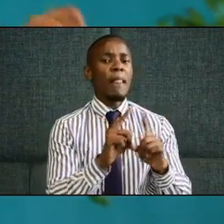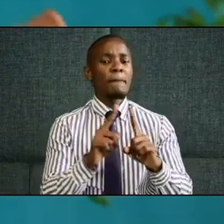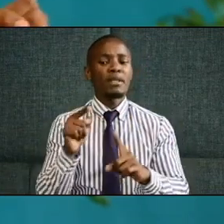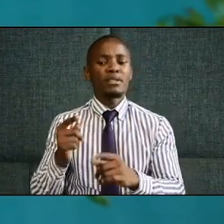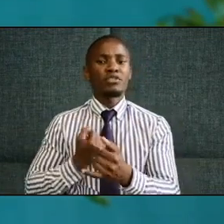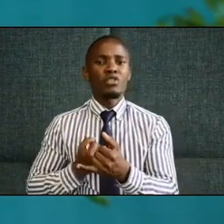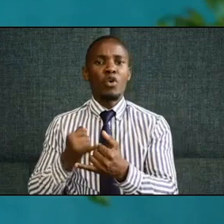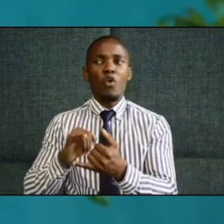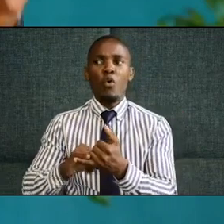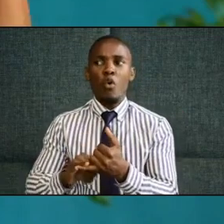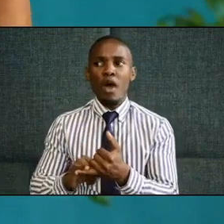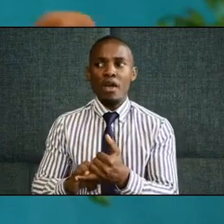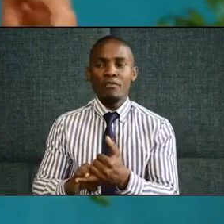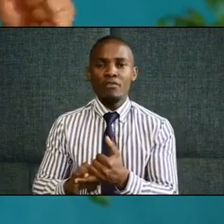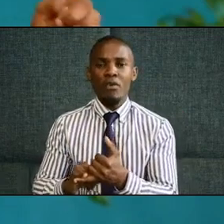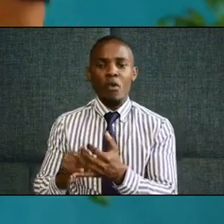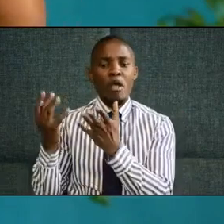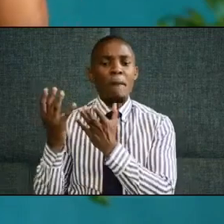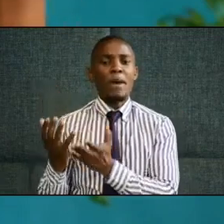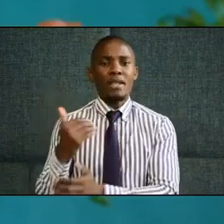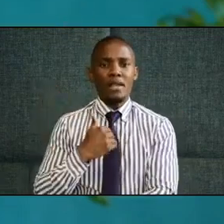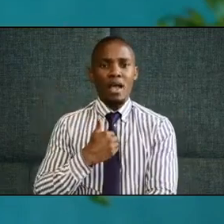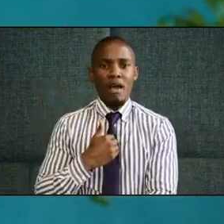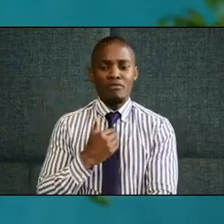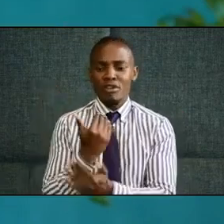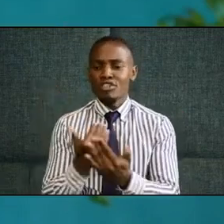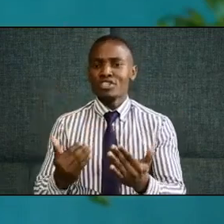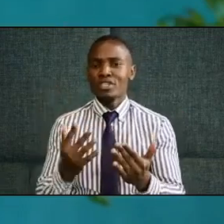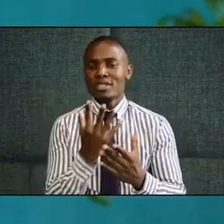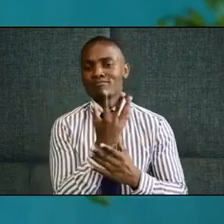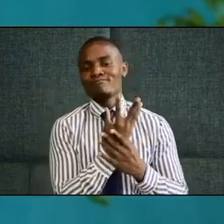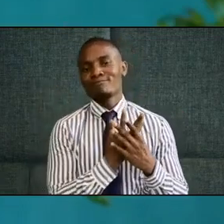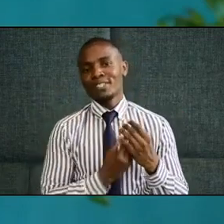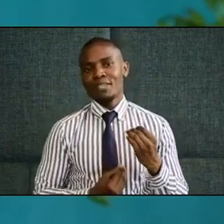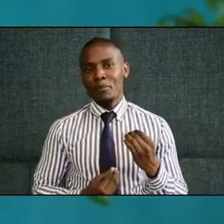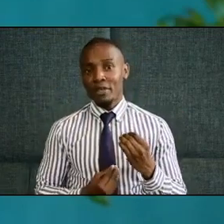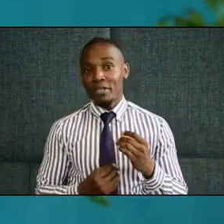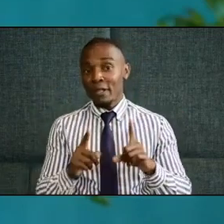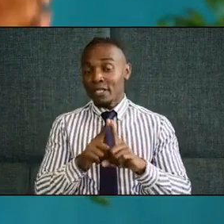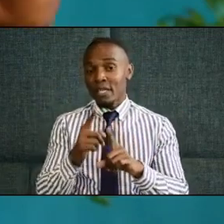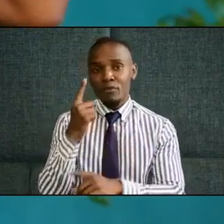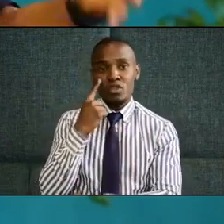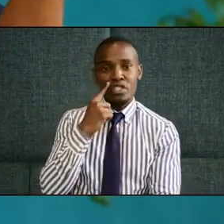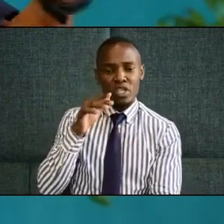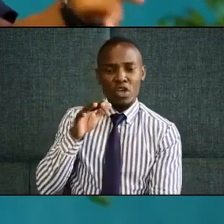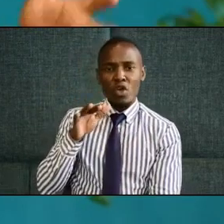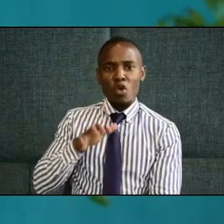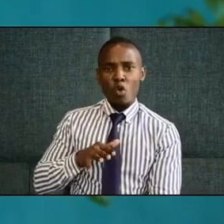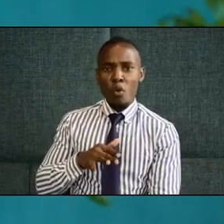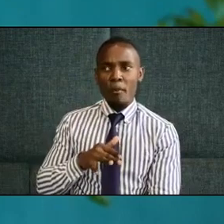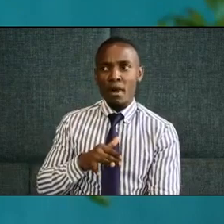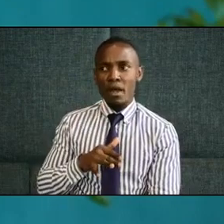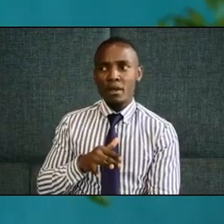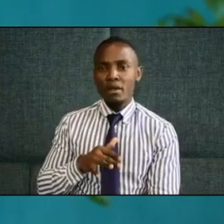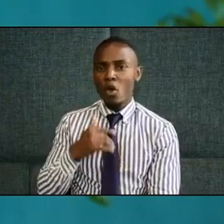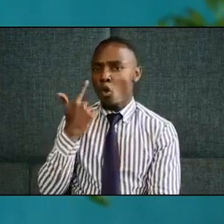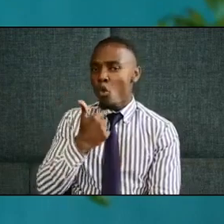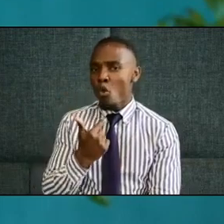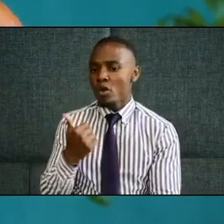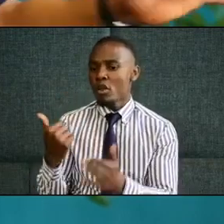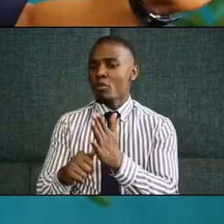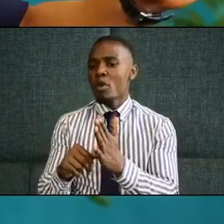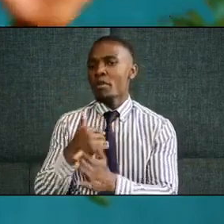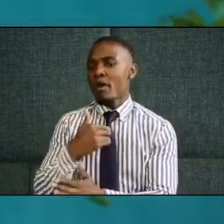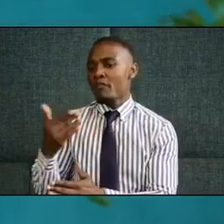is heavy-hearted. The children are discouraged. You see a woman who is cantankerous in their home.